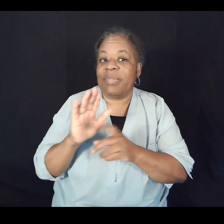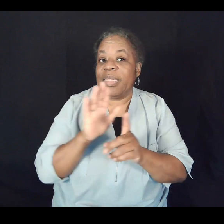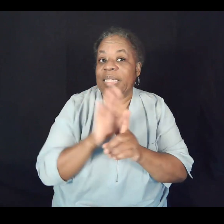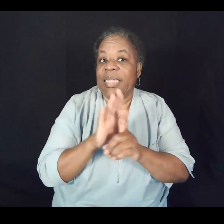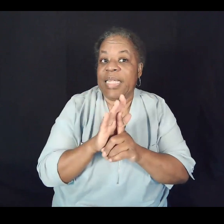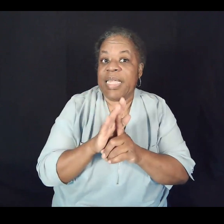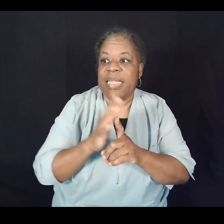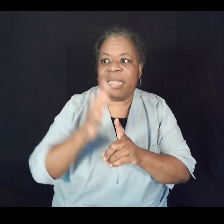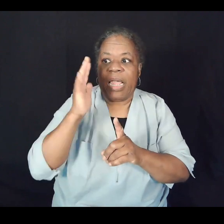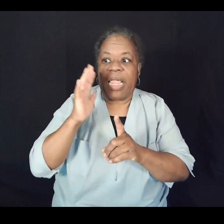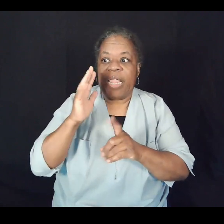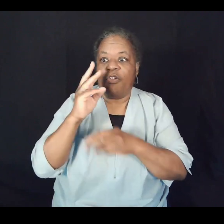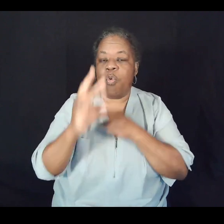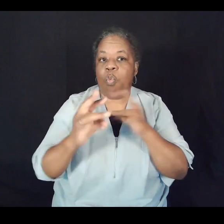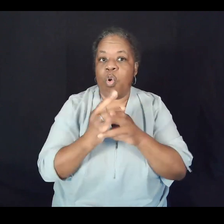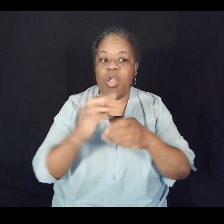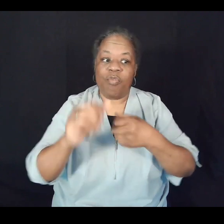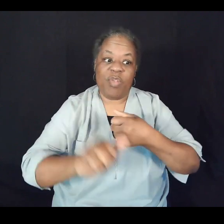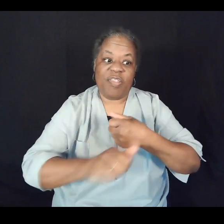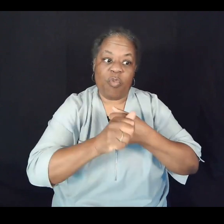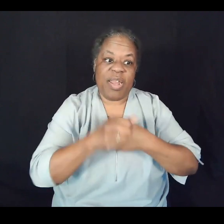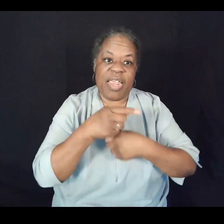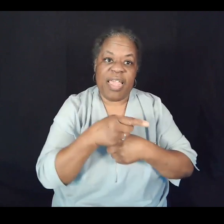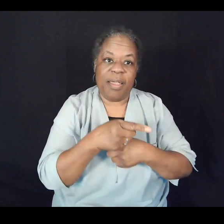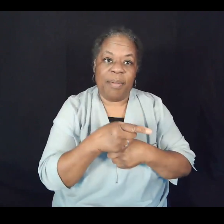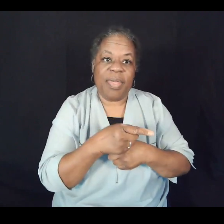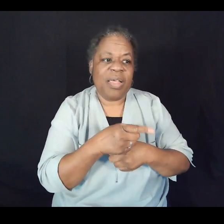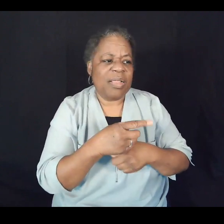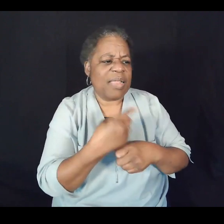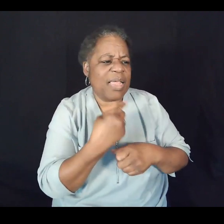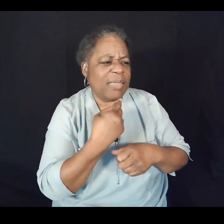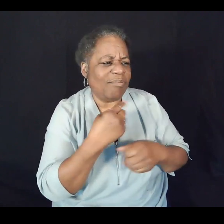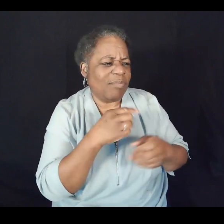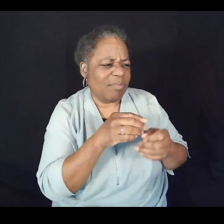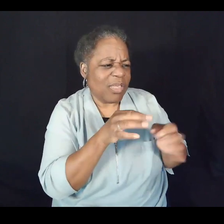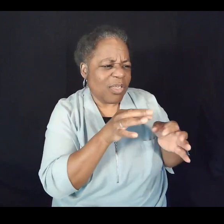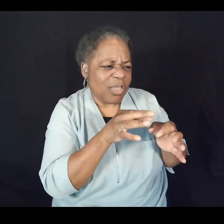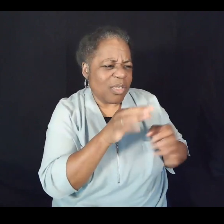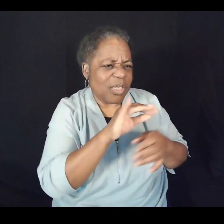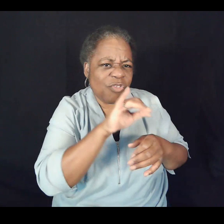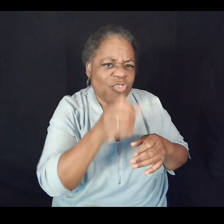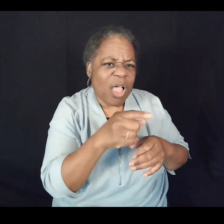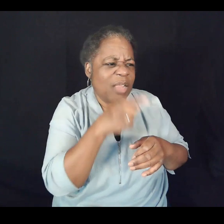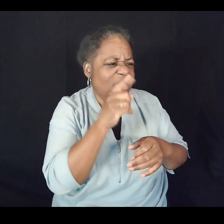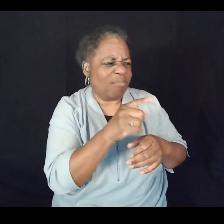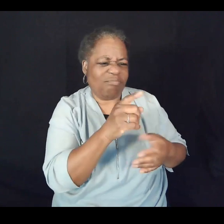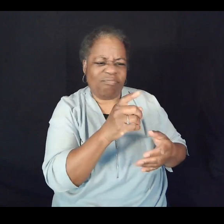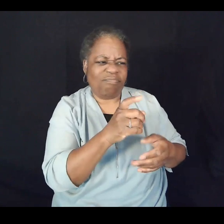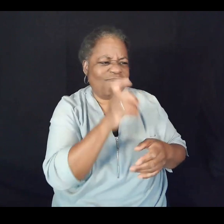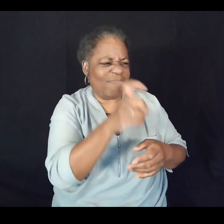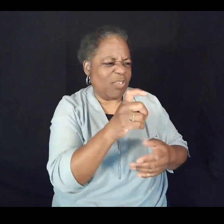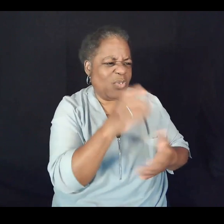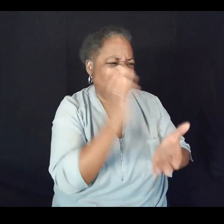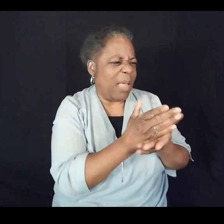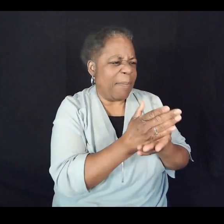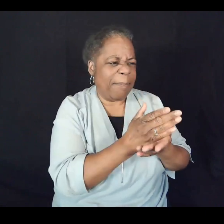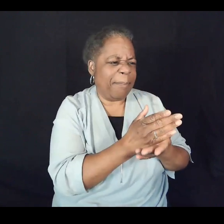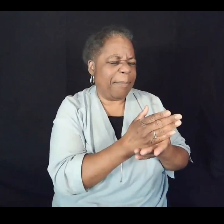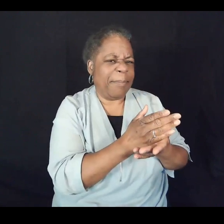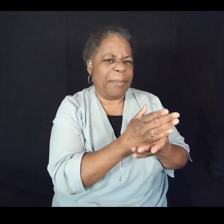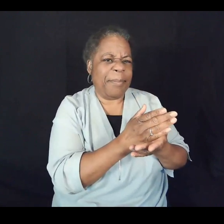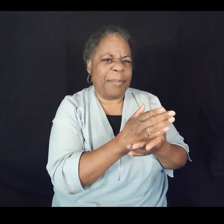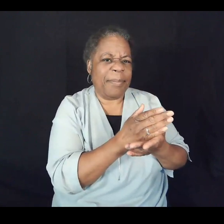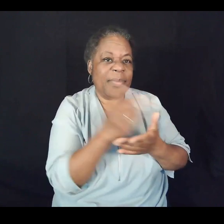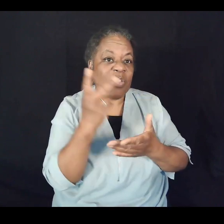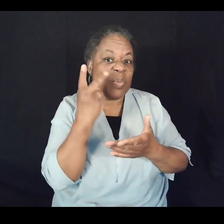him. They were saying, "You have gone too far, John, and you better stop." You see, every time you see the